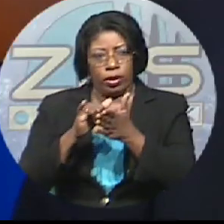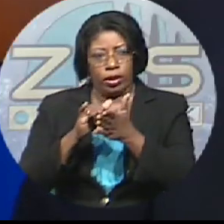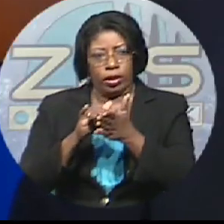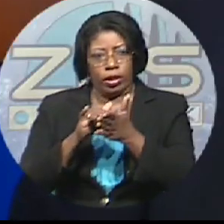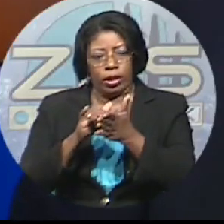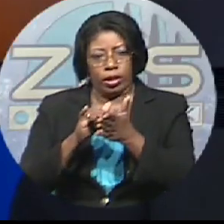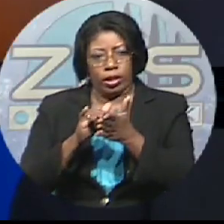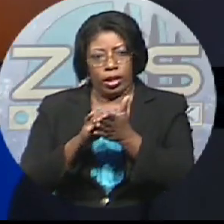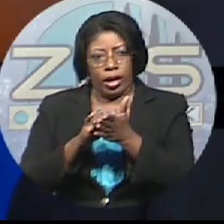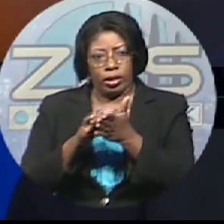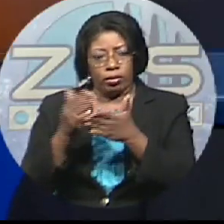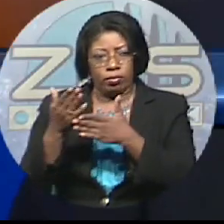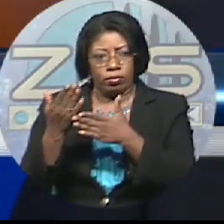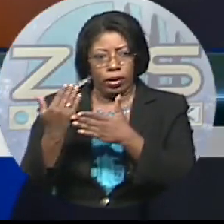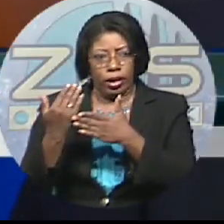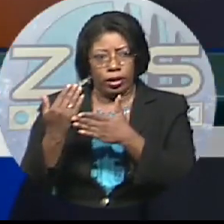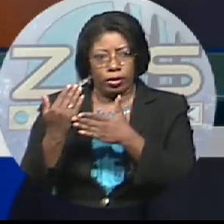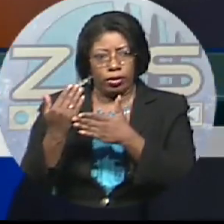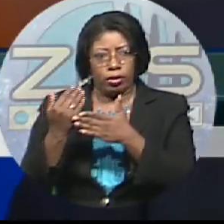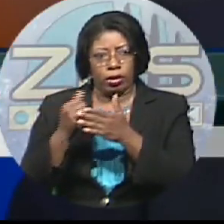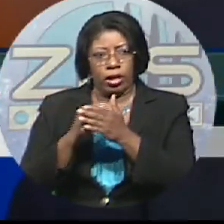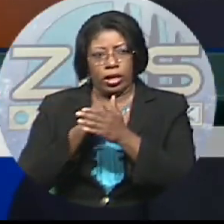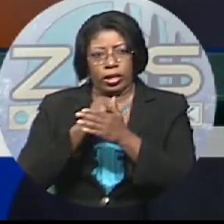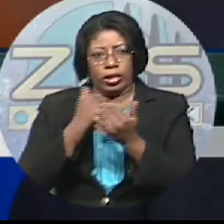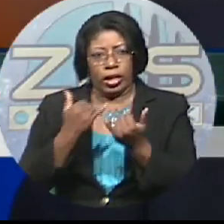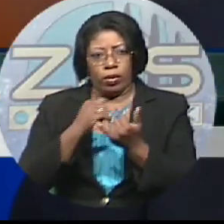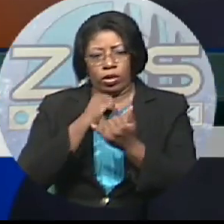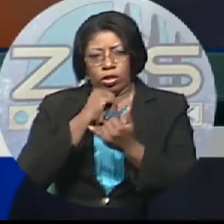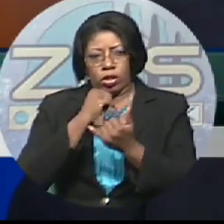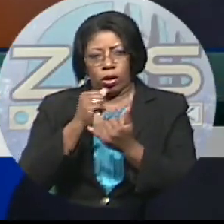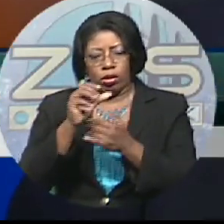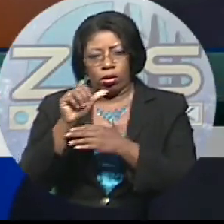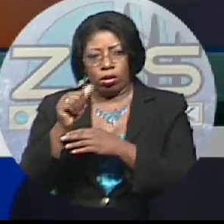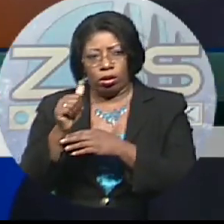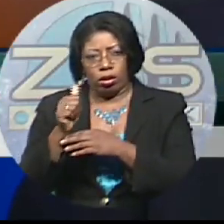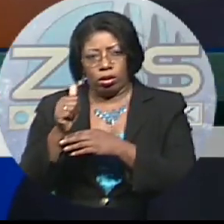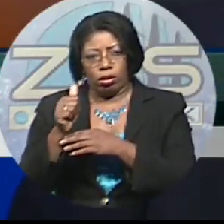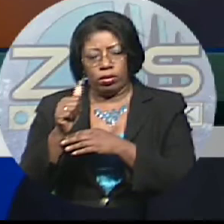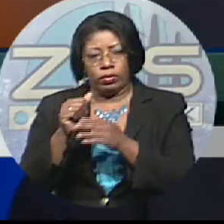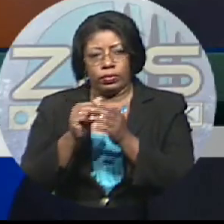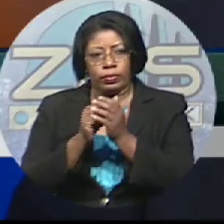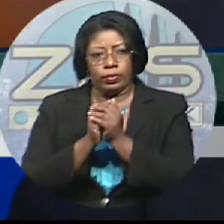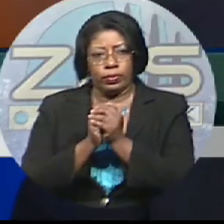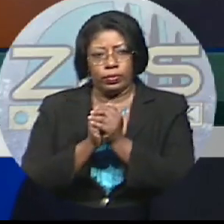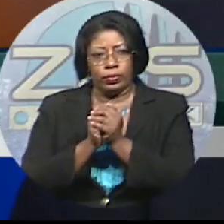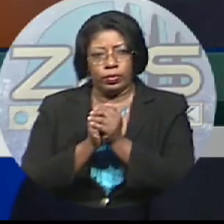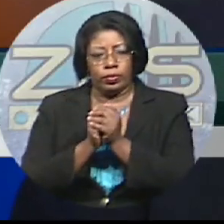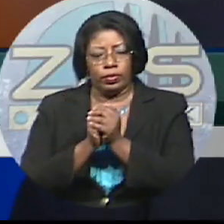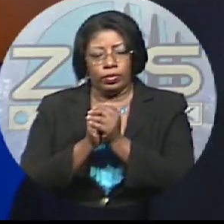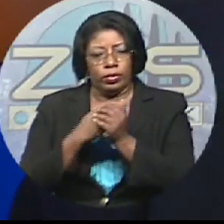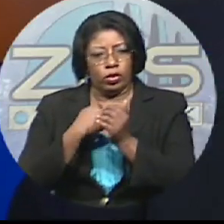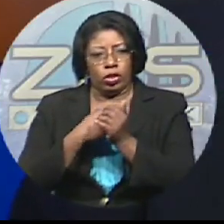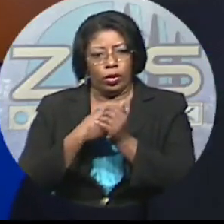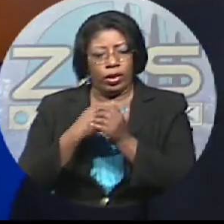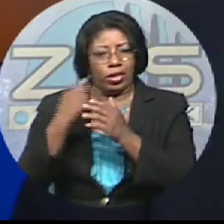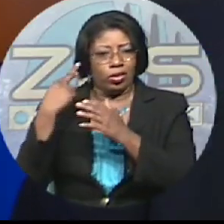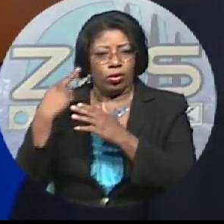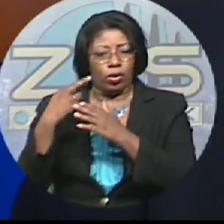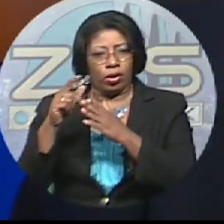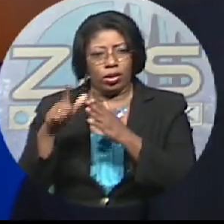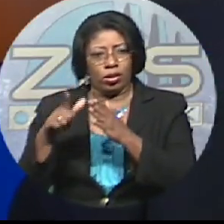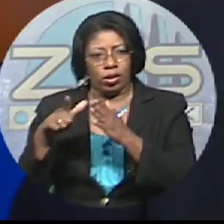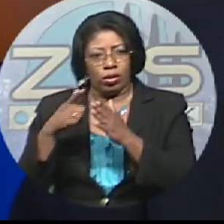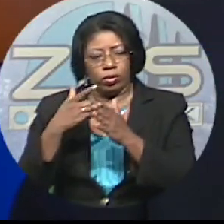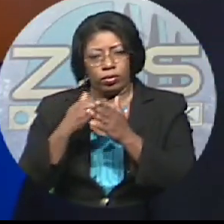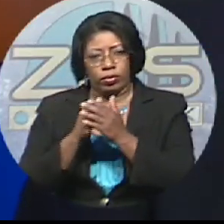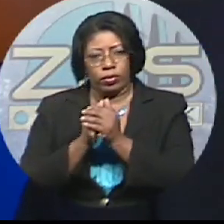now be broadened so that it's not only international firms that are going to be reviewed, but all accounting firms that engage in public